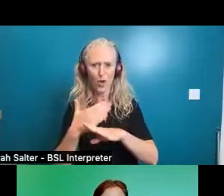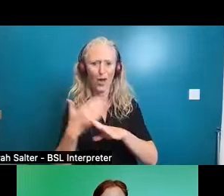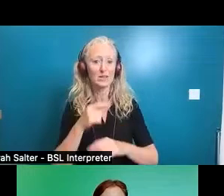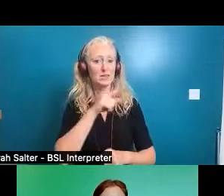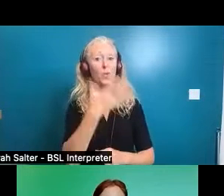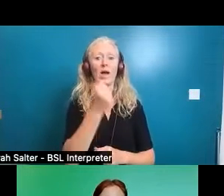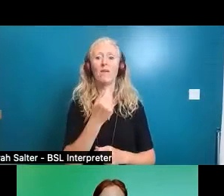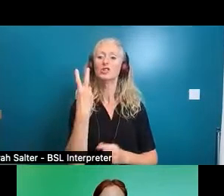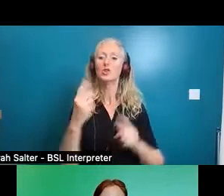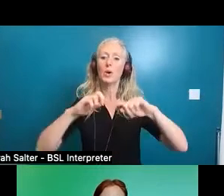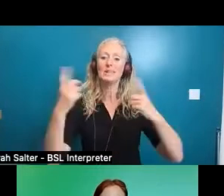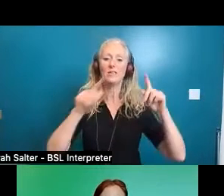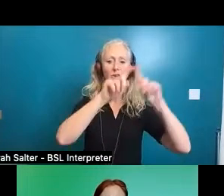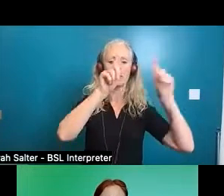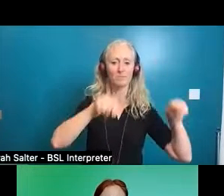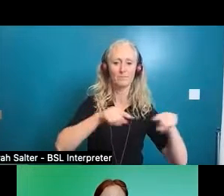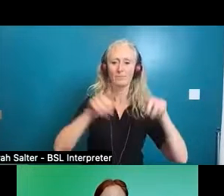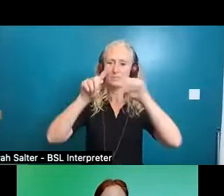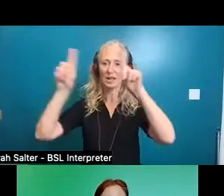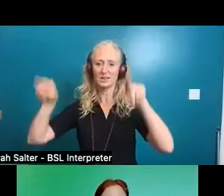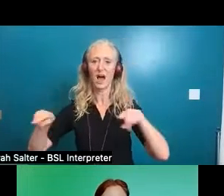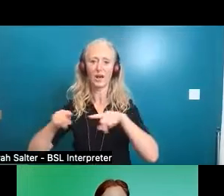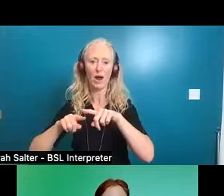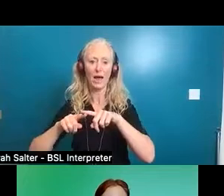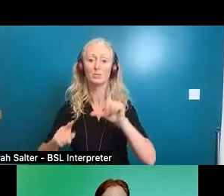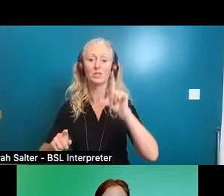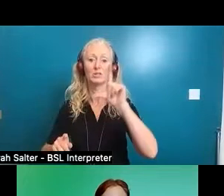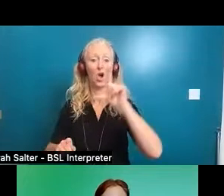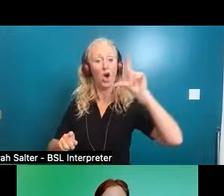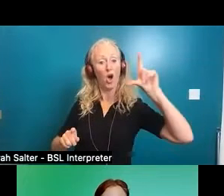schematics here. On the left, you've got the